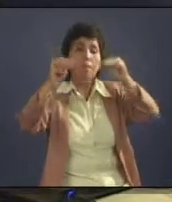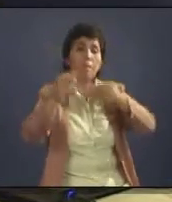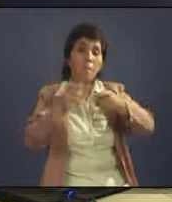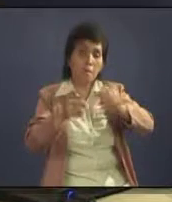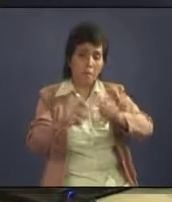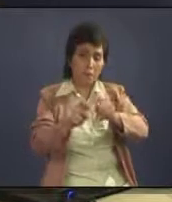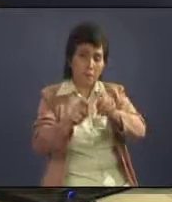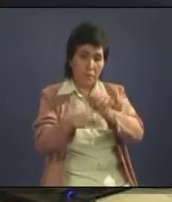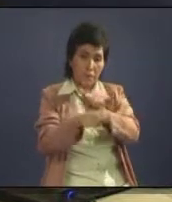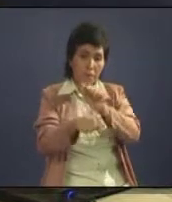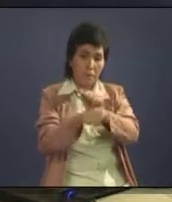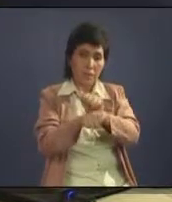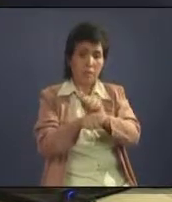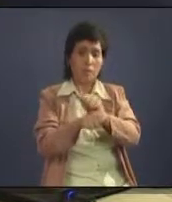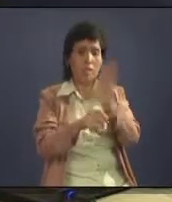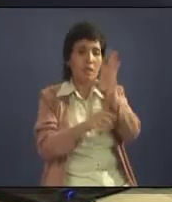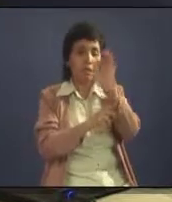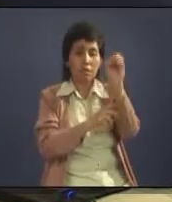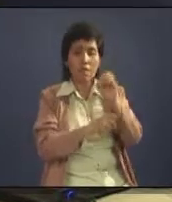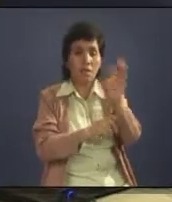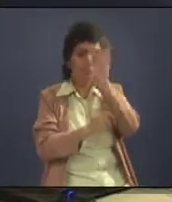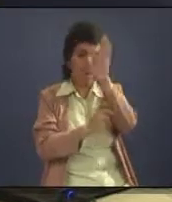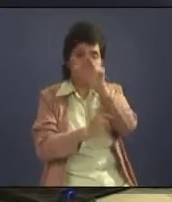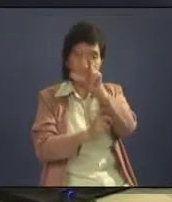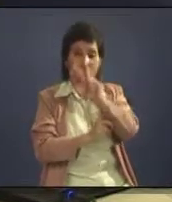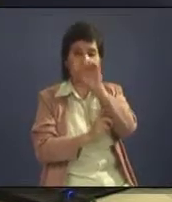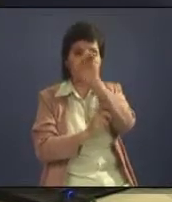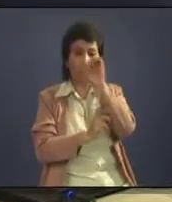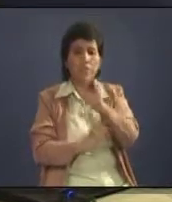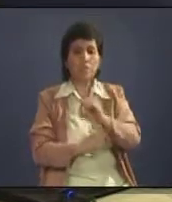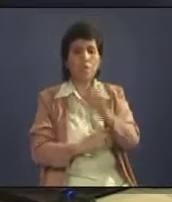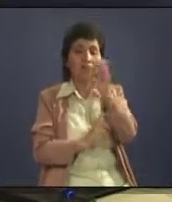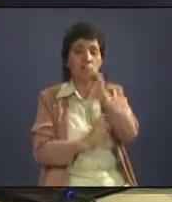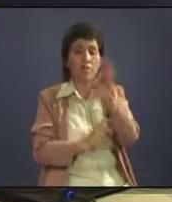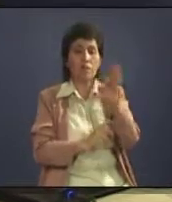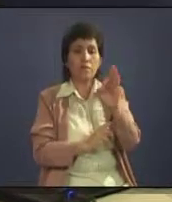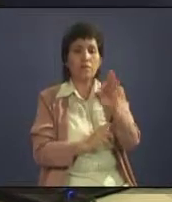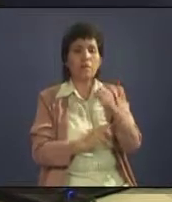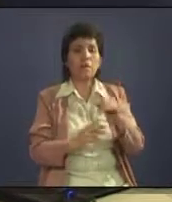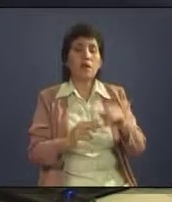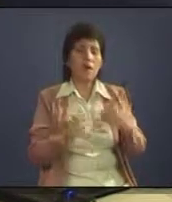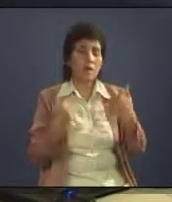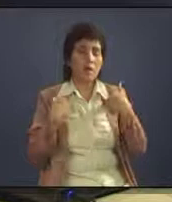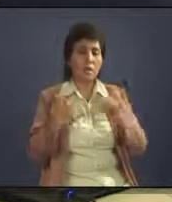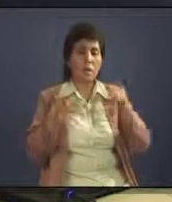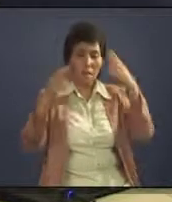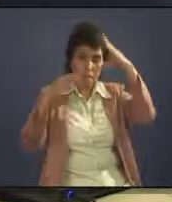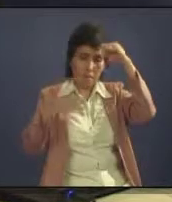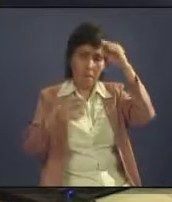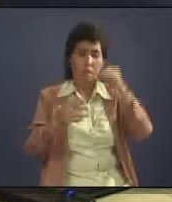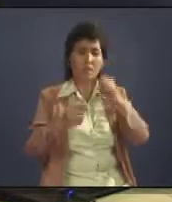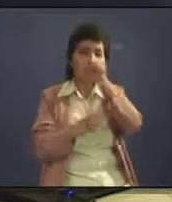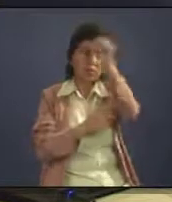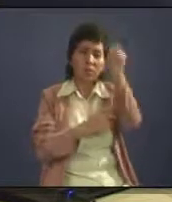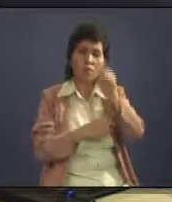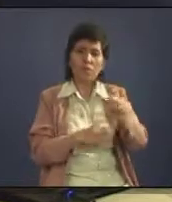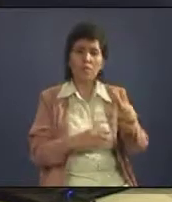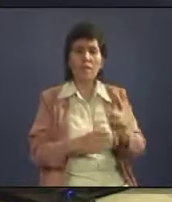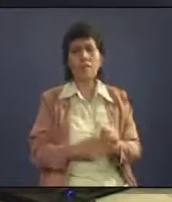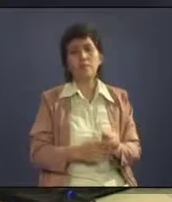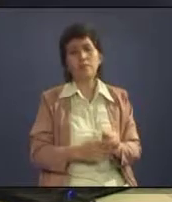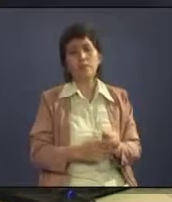position, mostly it's about 90% to 93% of the positions are held by male. But the question